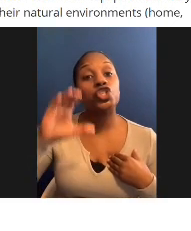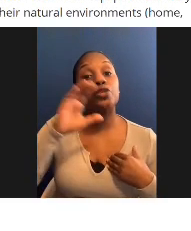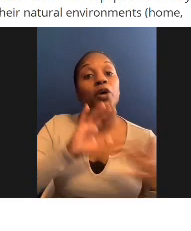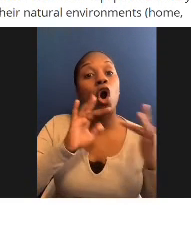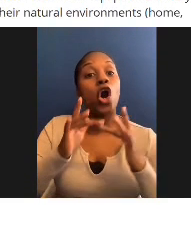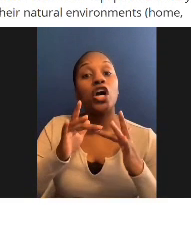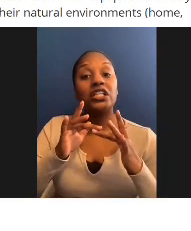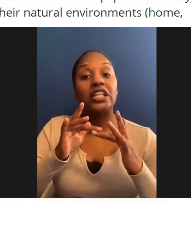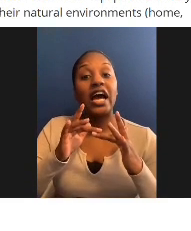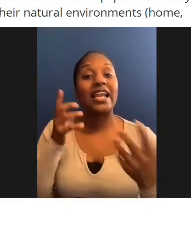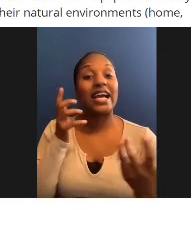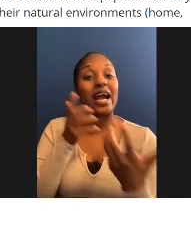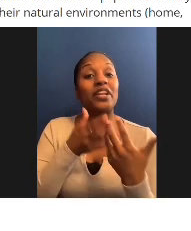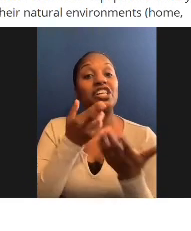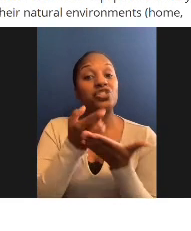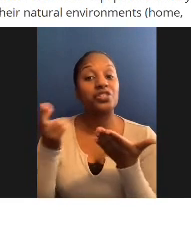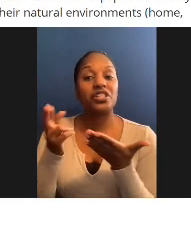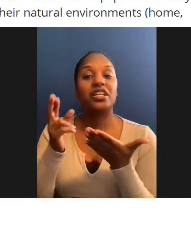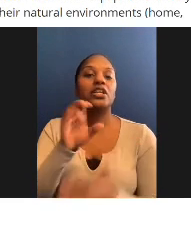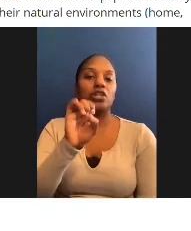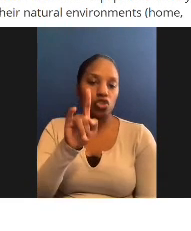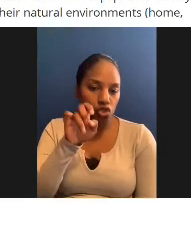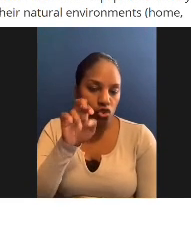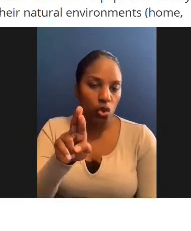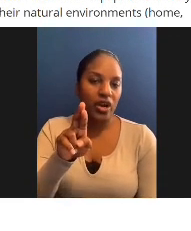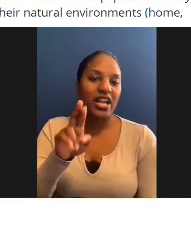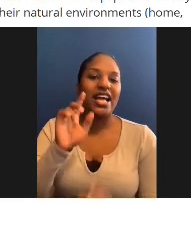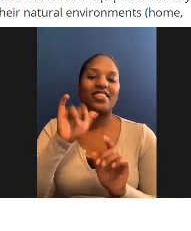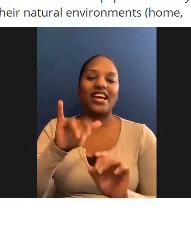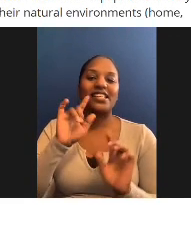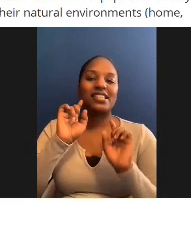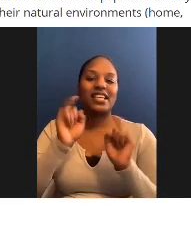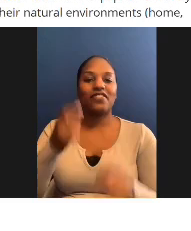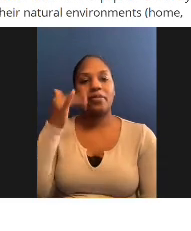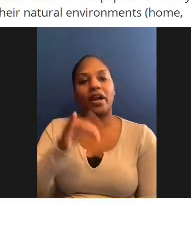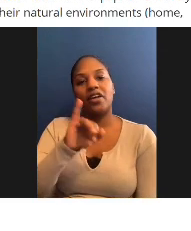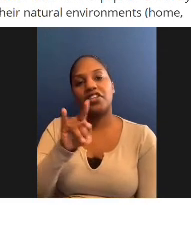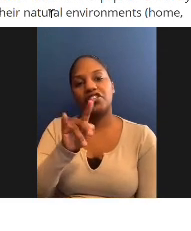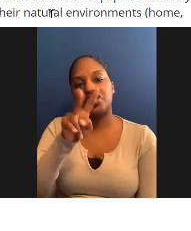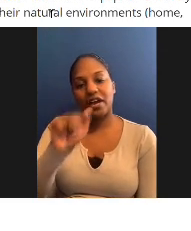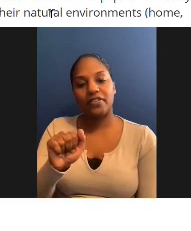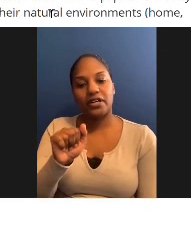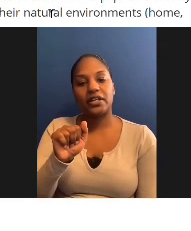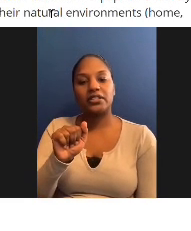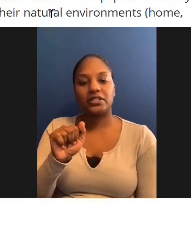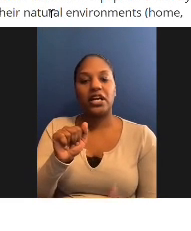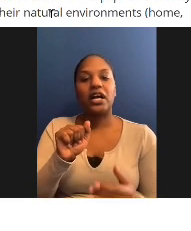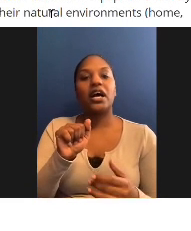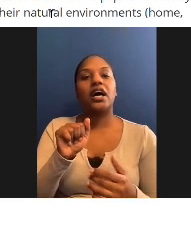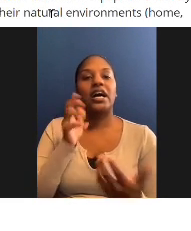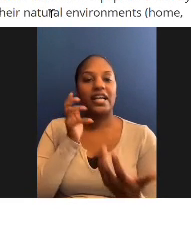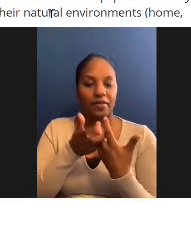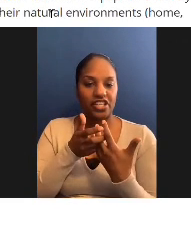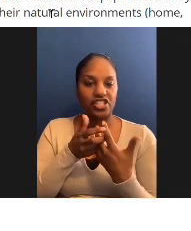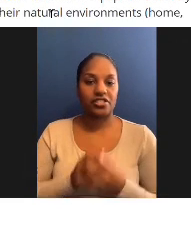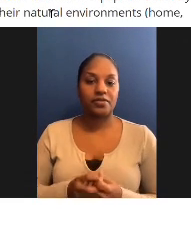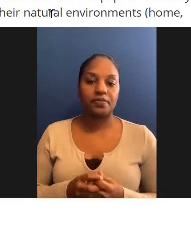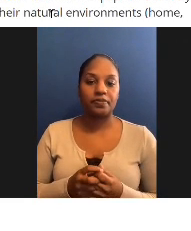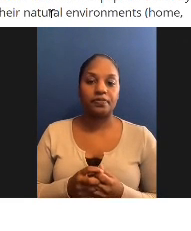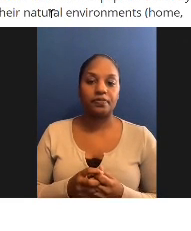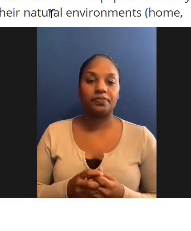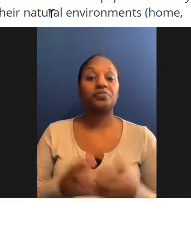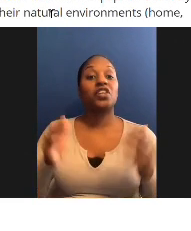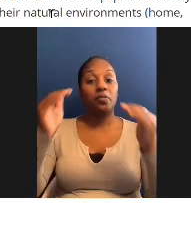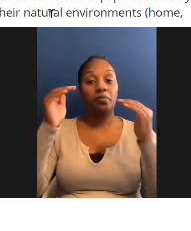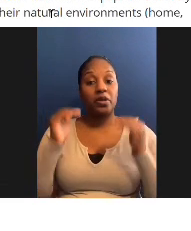resource that is put out by the Job Accommodations Network. Down below, we have the West Virginia Assistive